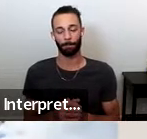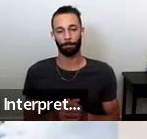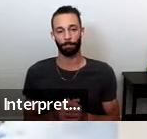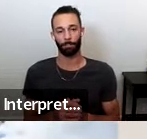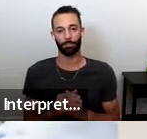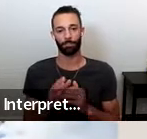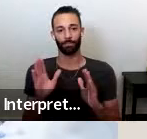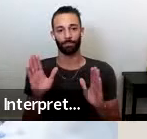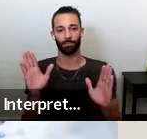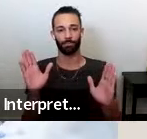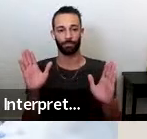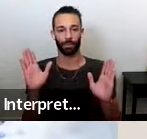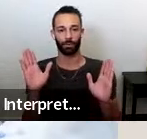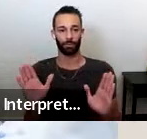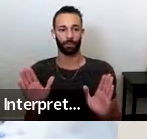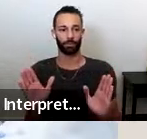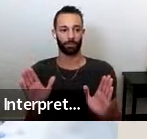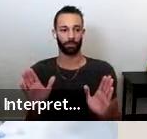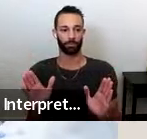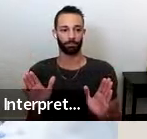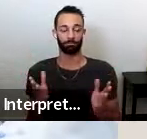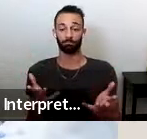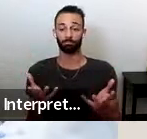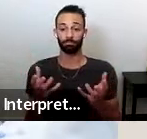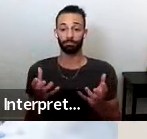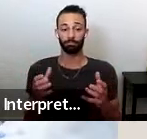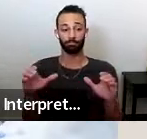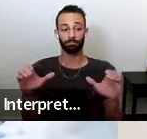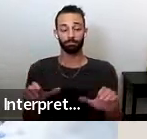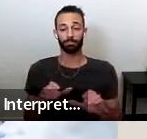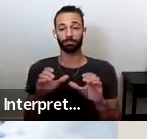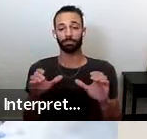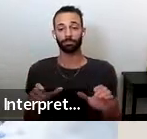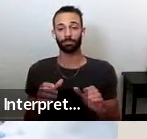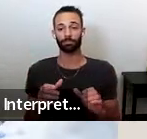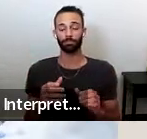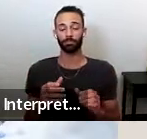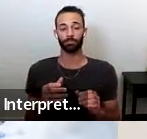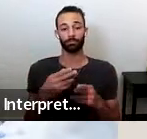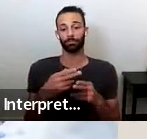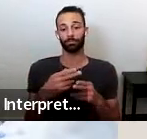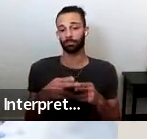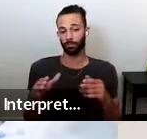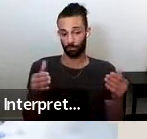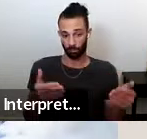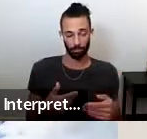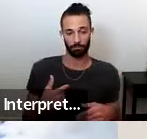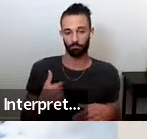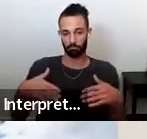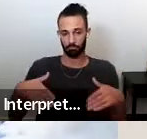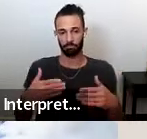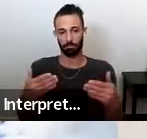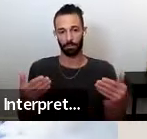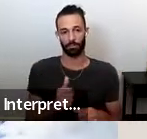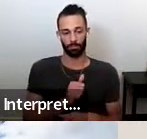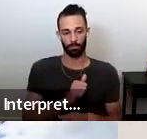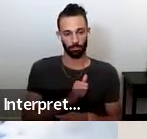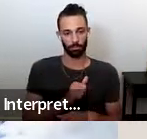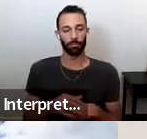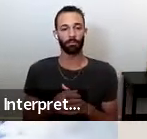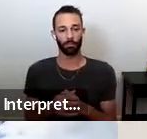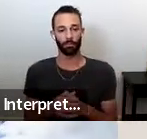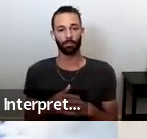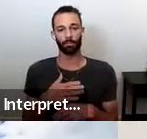Wonderful. So just want to do a quick introduction since I did not introduce myself.